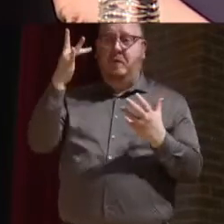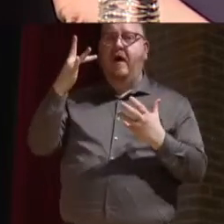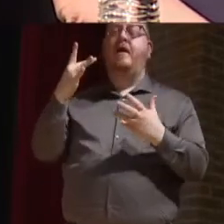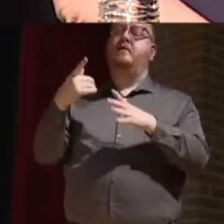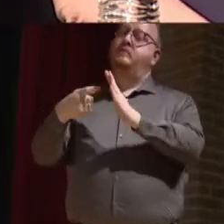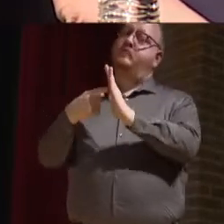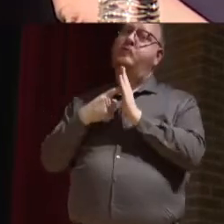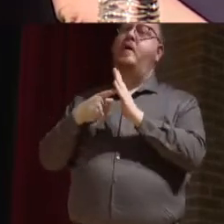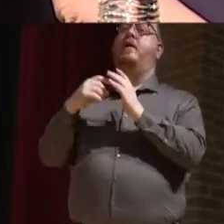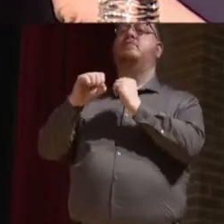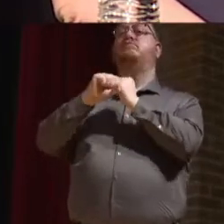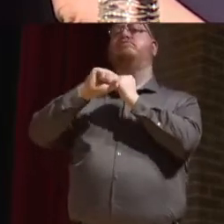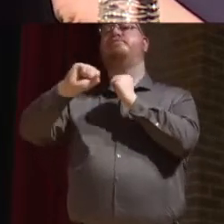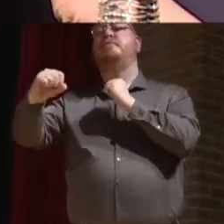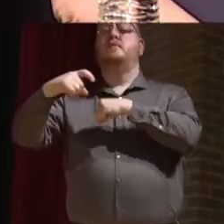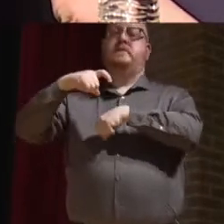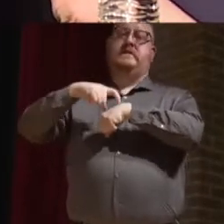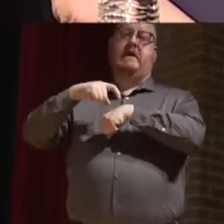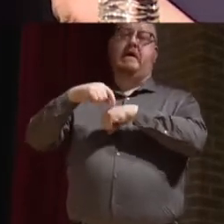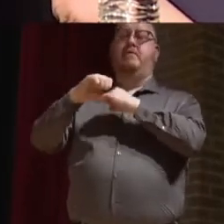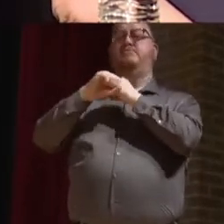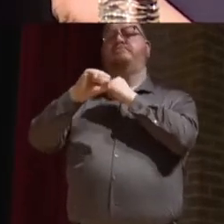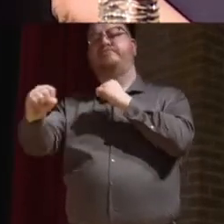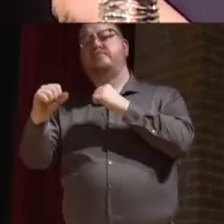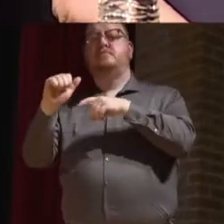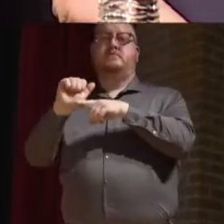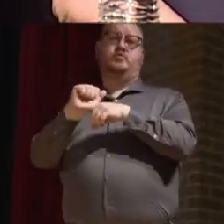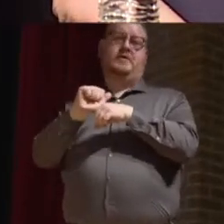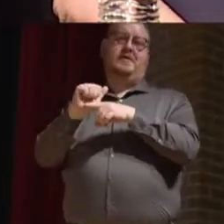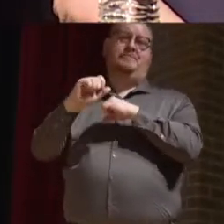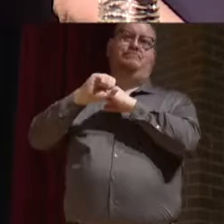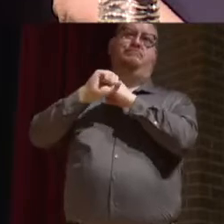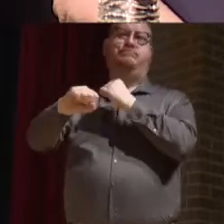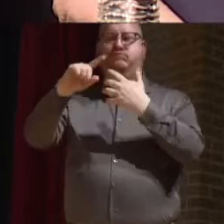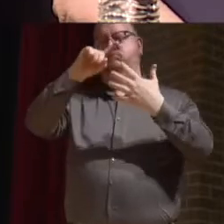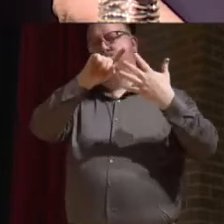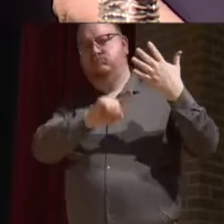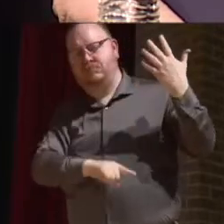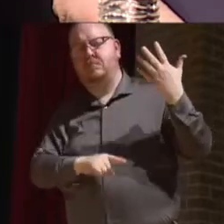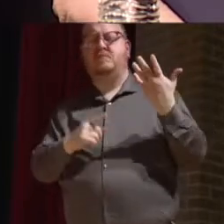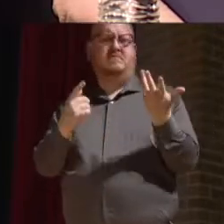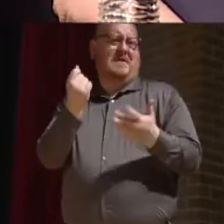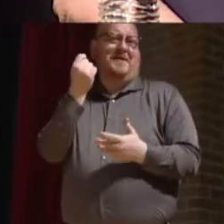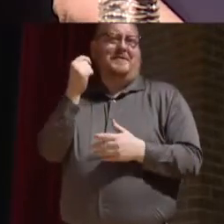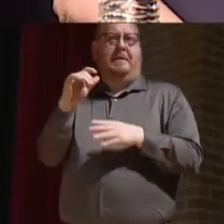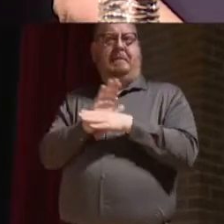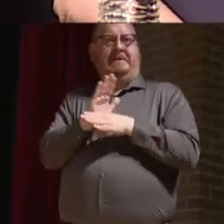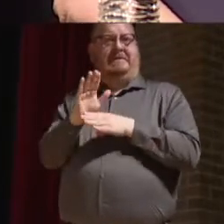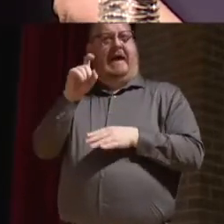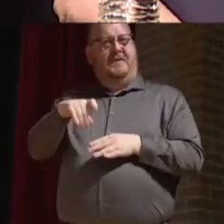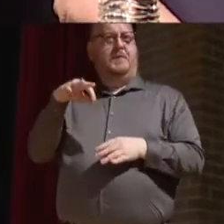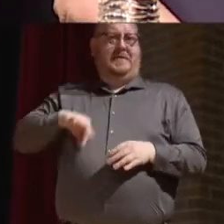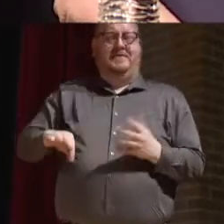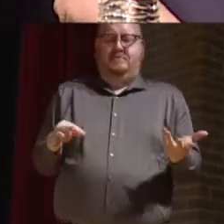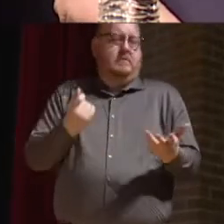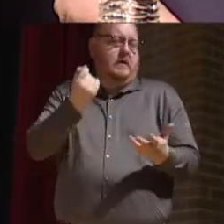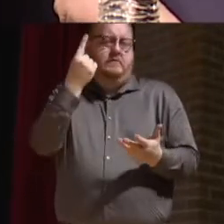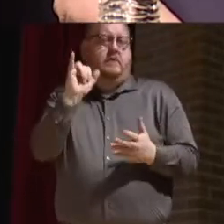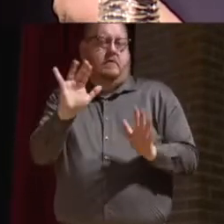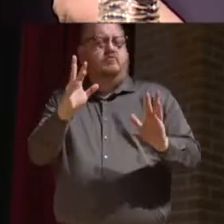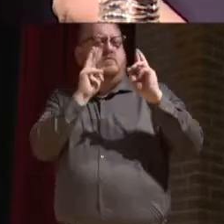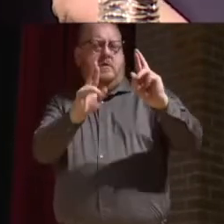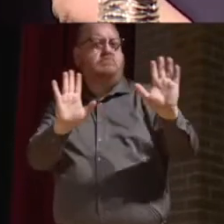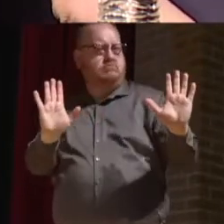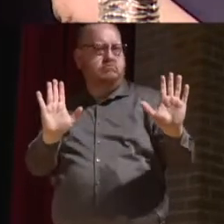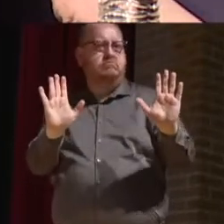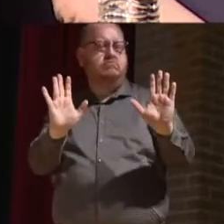work. He's going to have to be trained a lot longer, and I understand it. A business is a business. They have to make money what they're